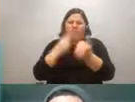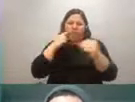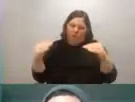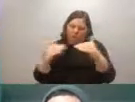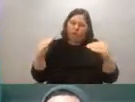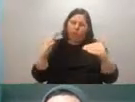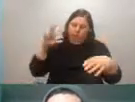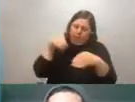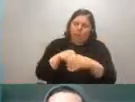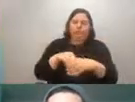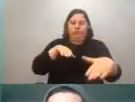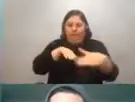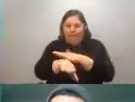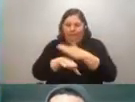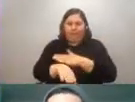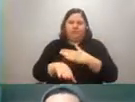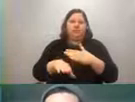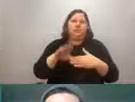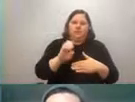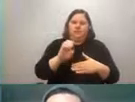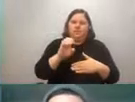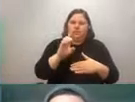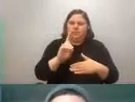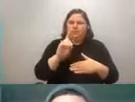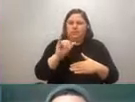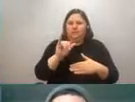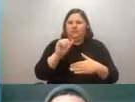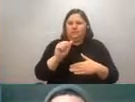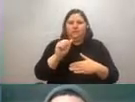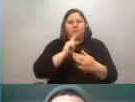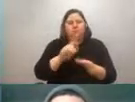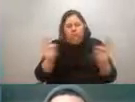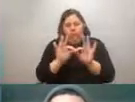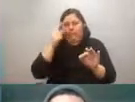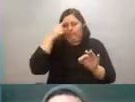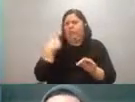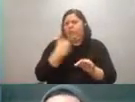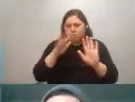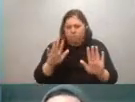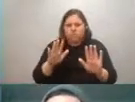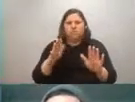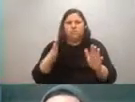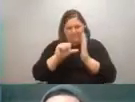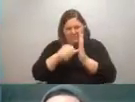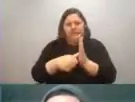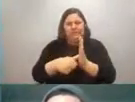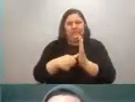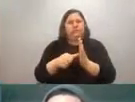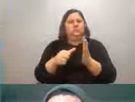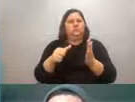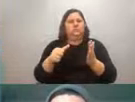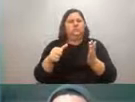access uh dei a is really important to us um and wanting to make sure that opportunities